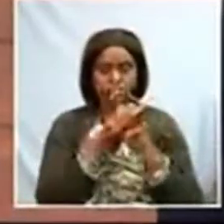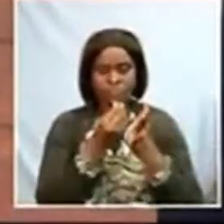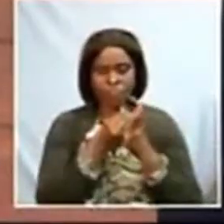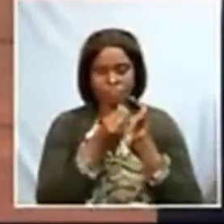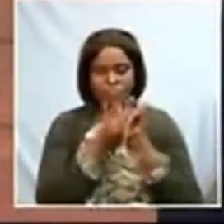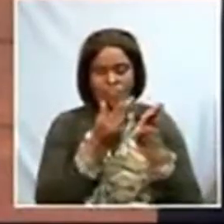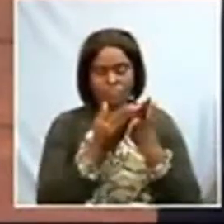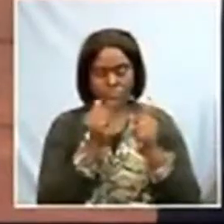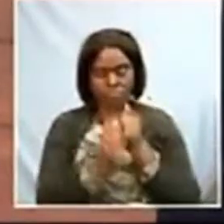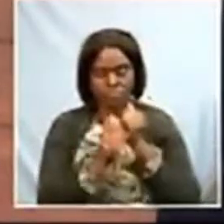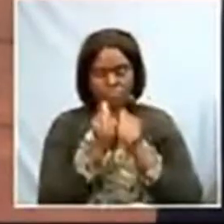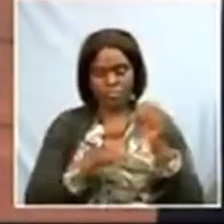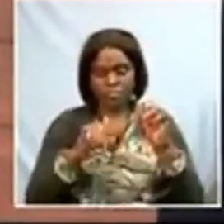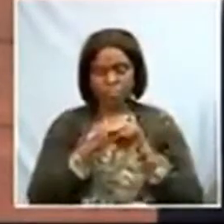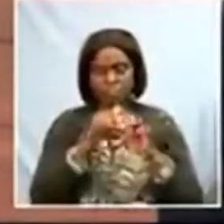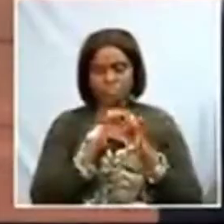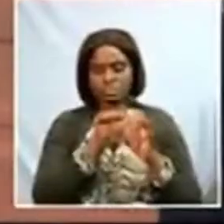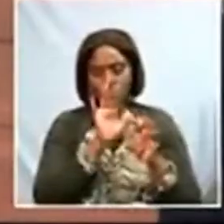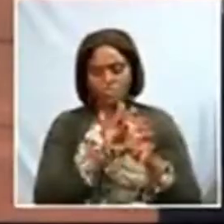are involved,